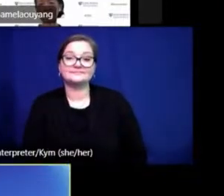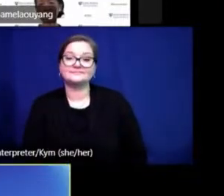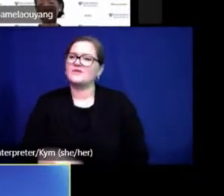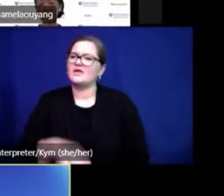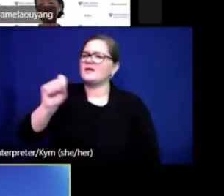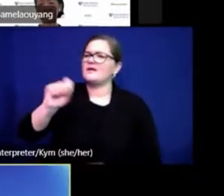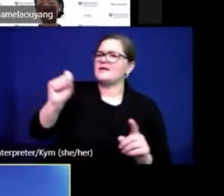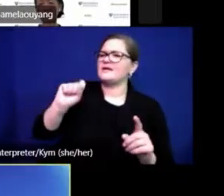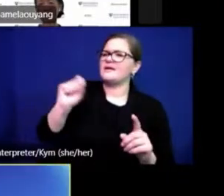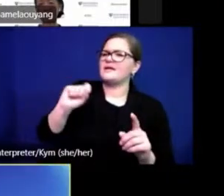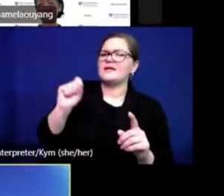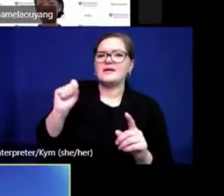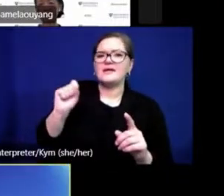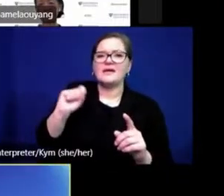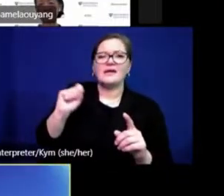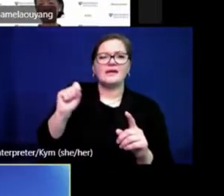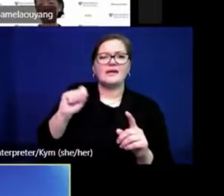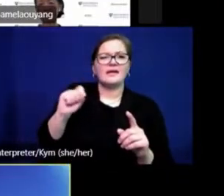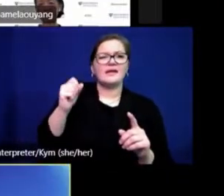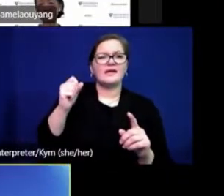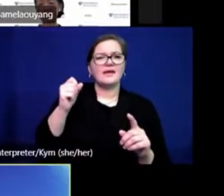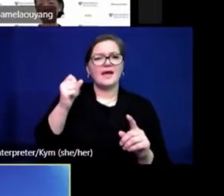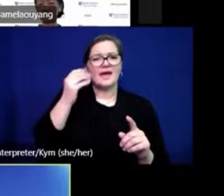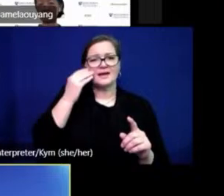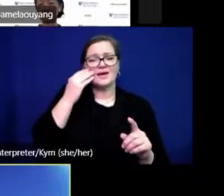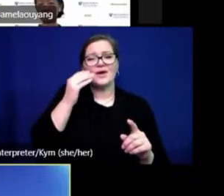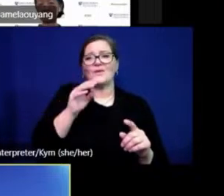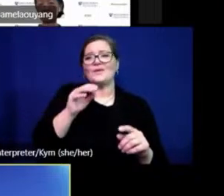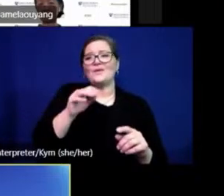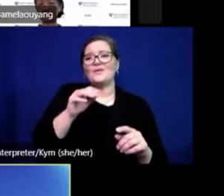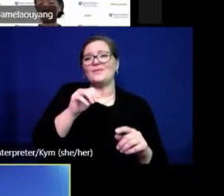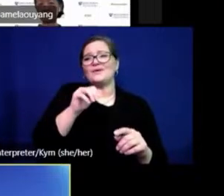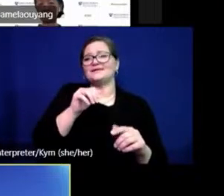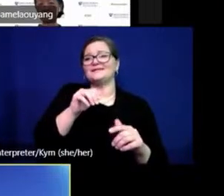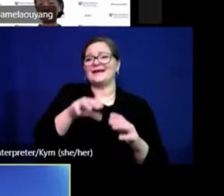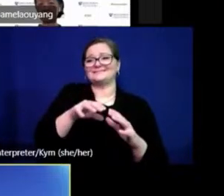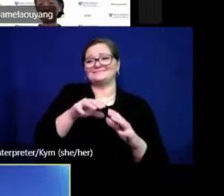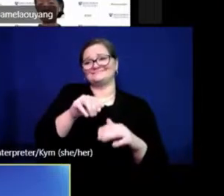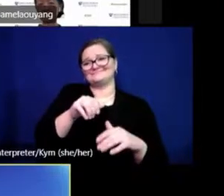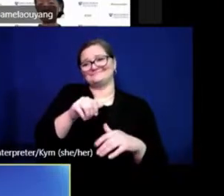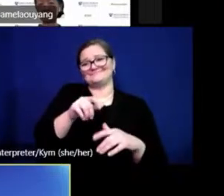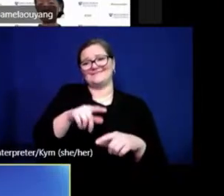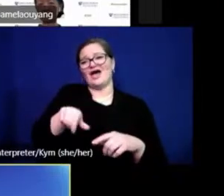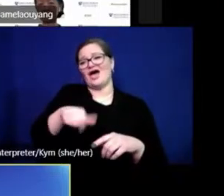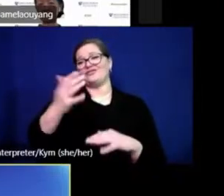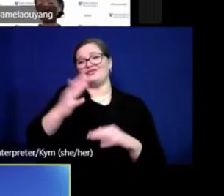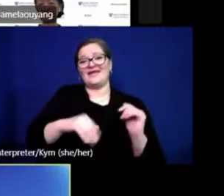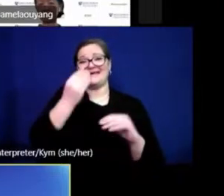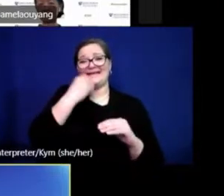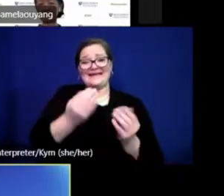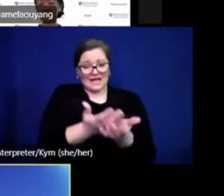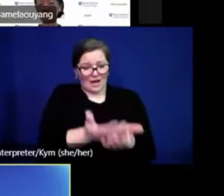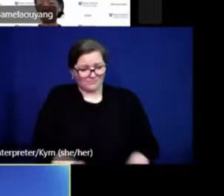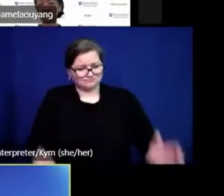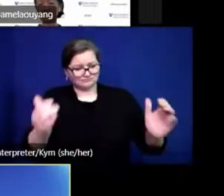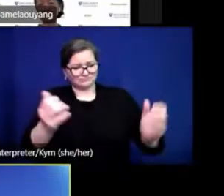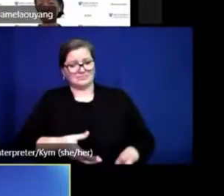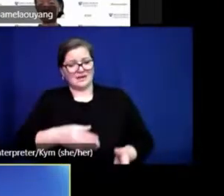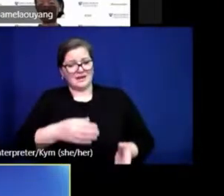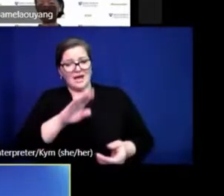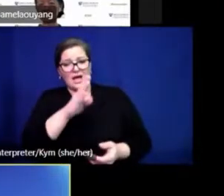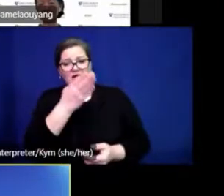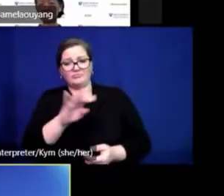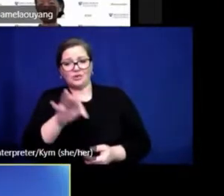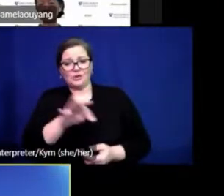Yeah, outside of like just eating a pint of blueberries, how can we more effectively integrate those